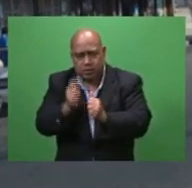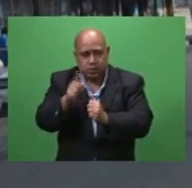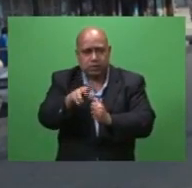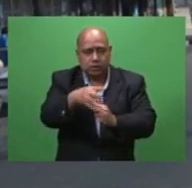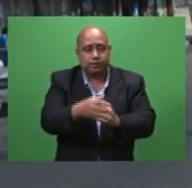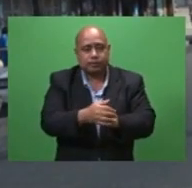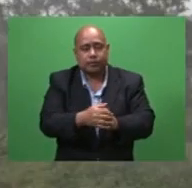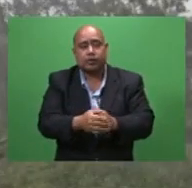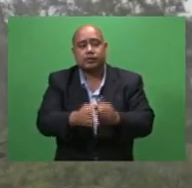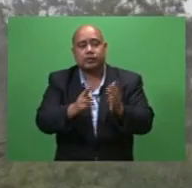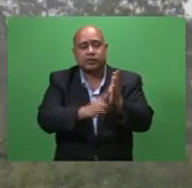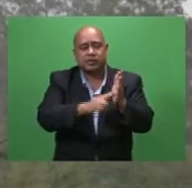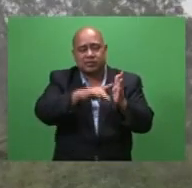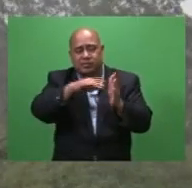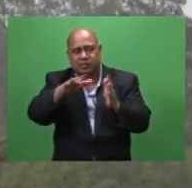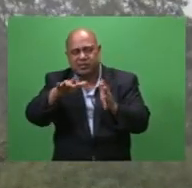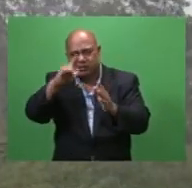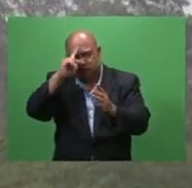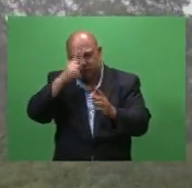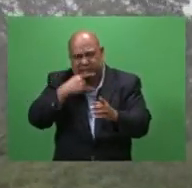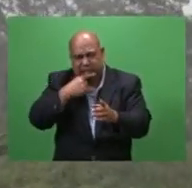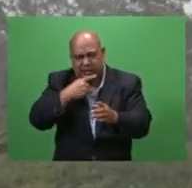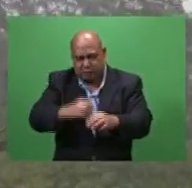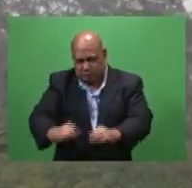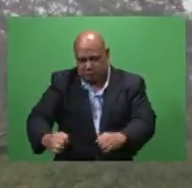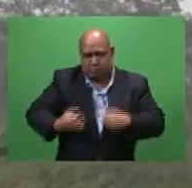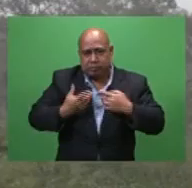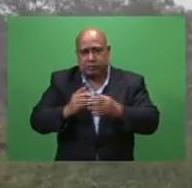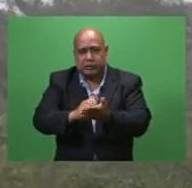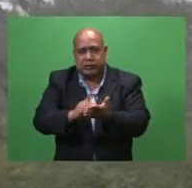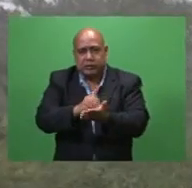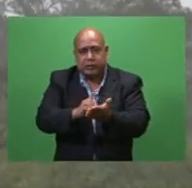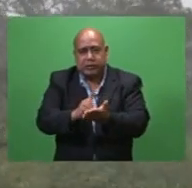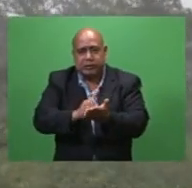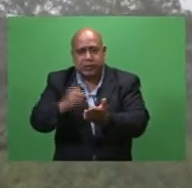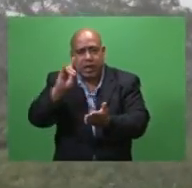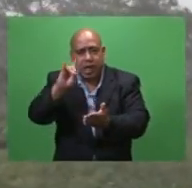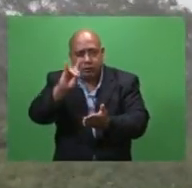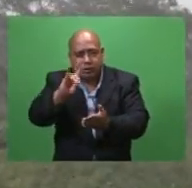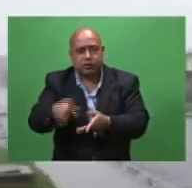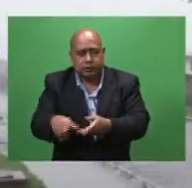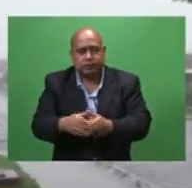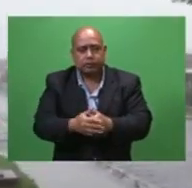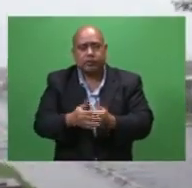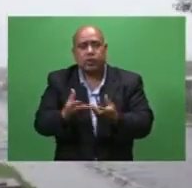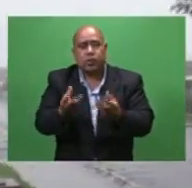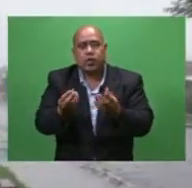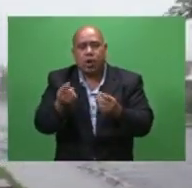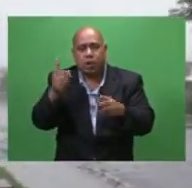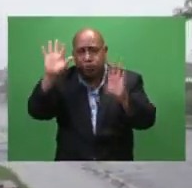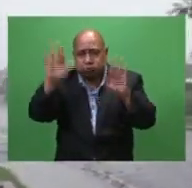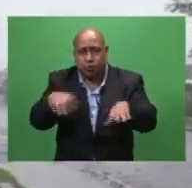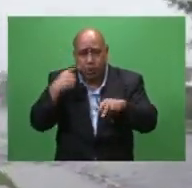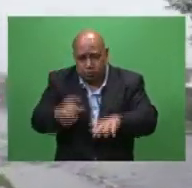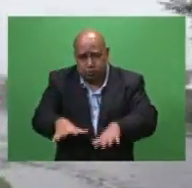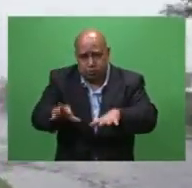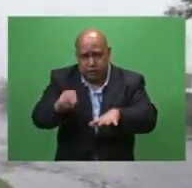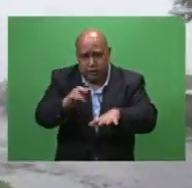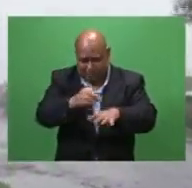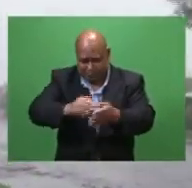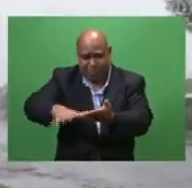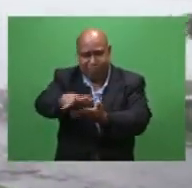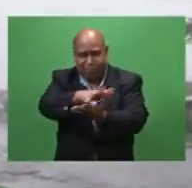are climate-sensitive diseases, with cases spiking during the wet weather and after TC Herald. Philip